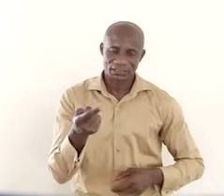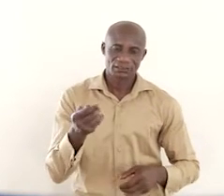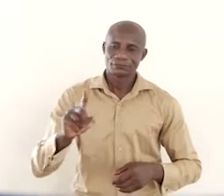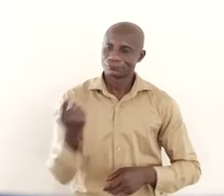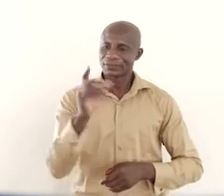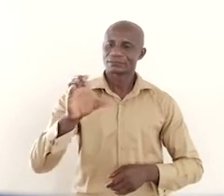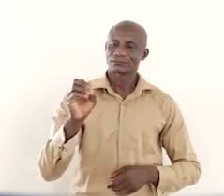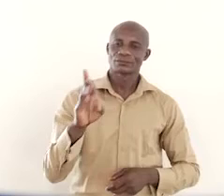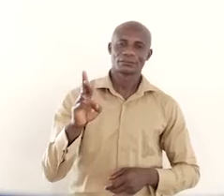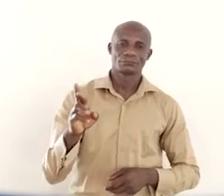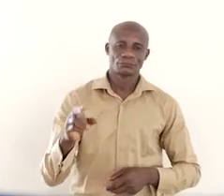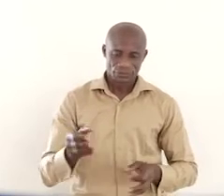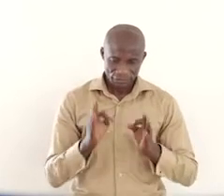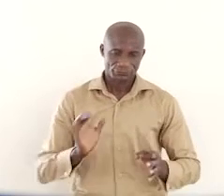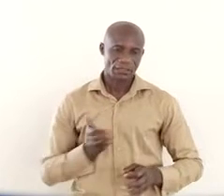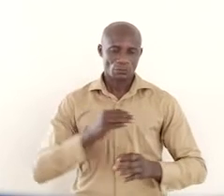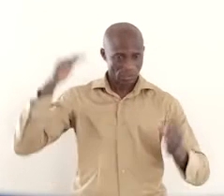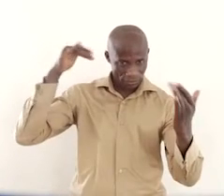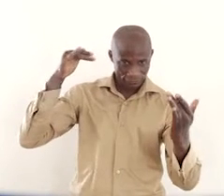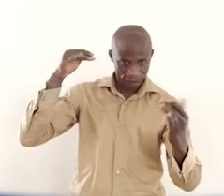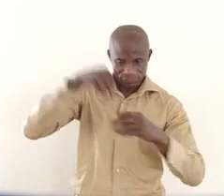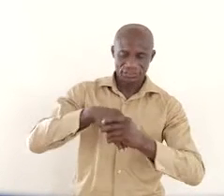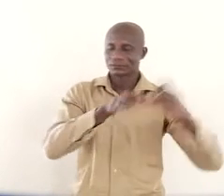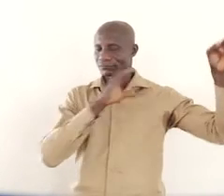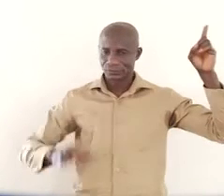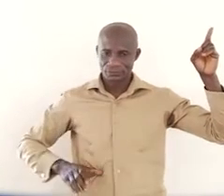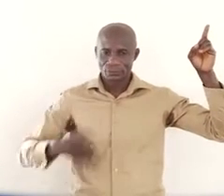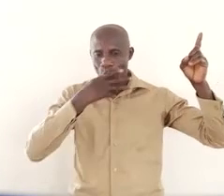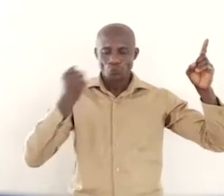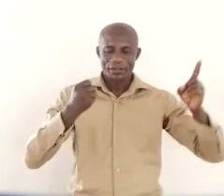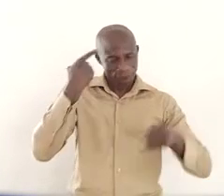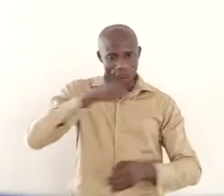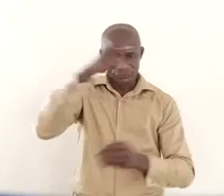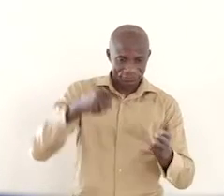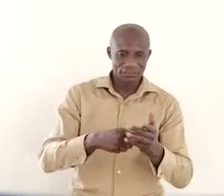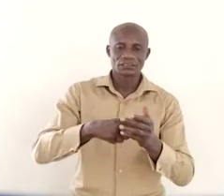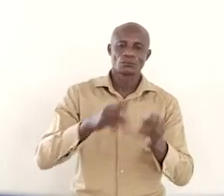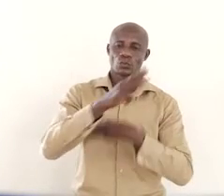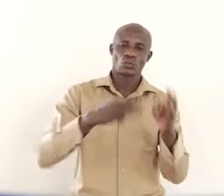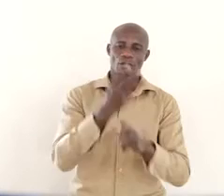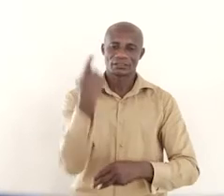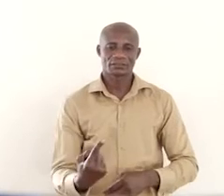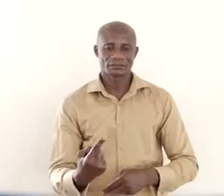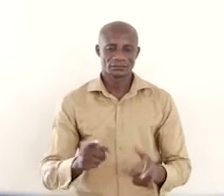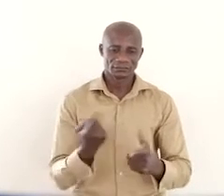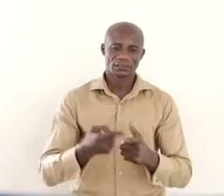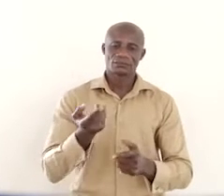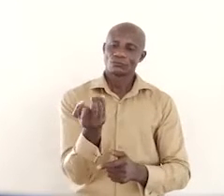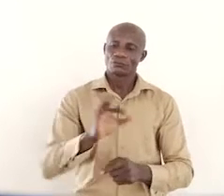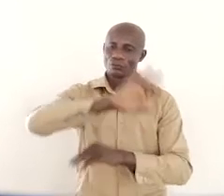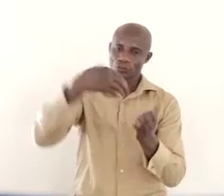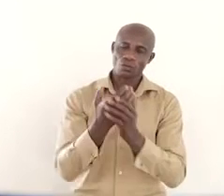1 Corinthians 15:19, if our hope in Christ where for this world alone, then of